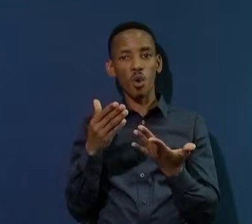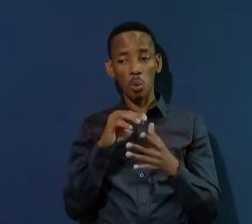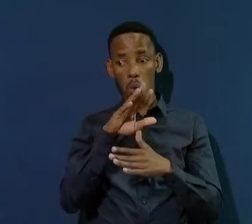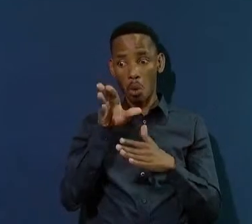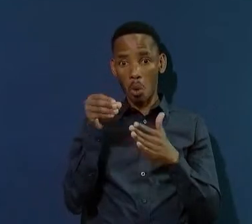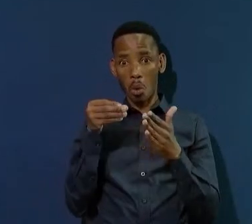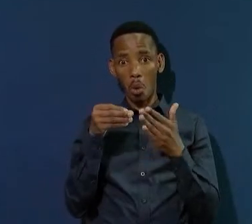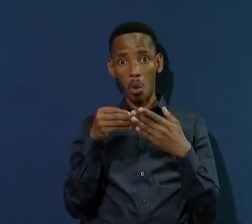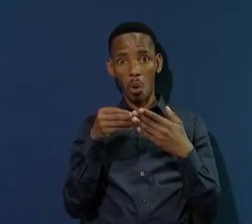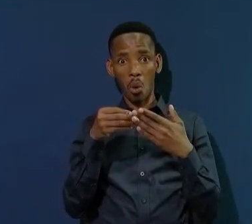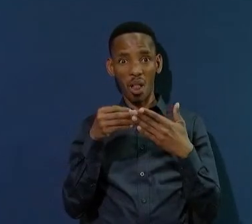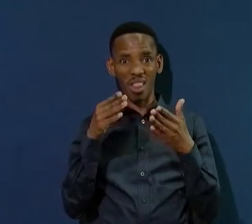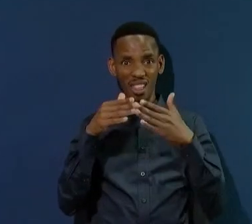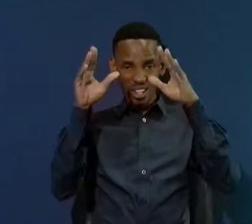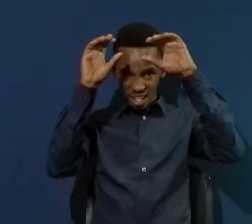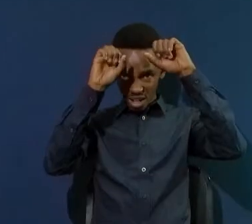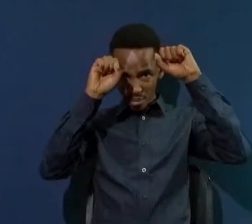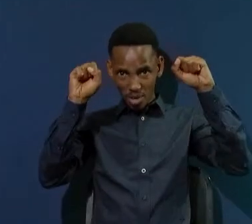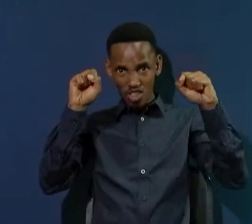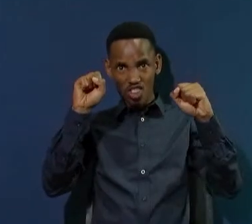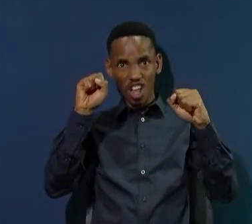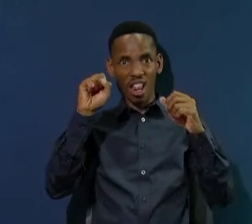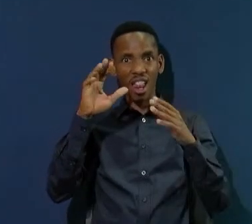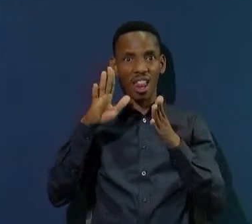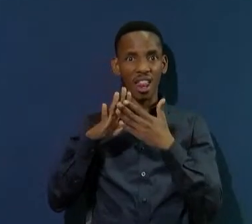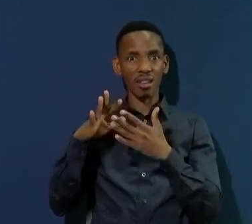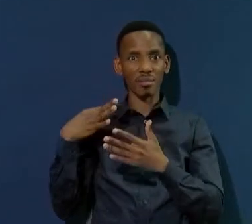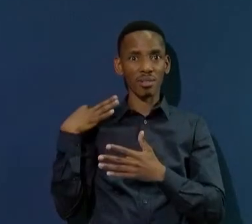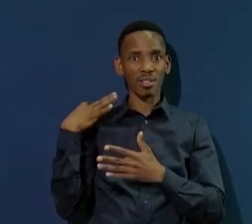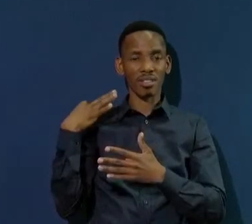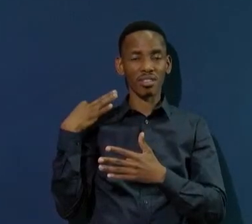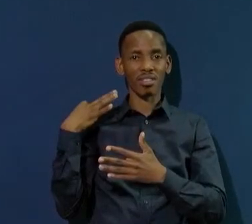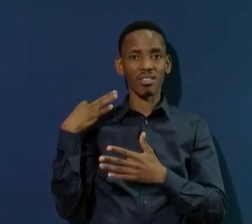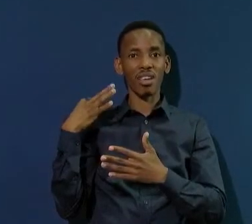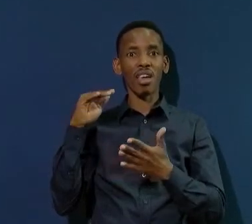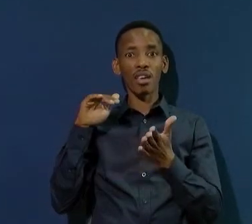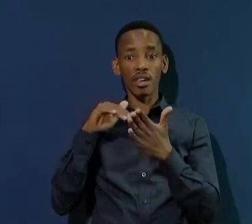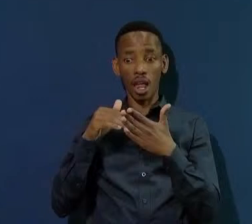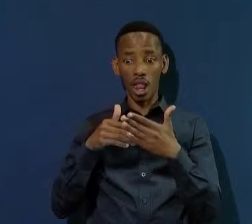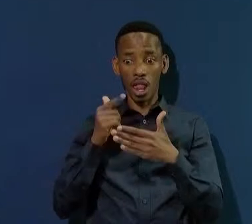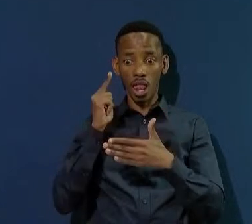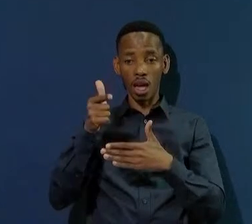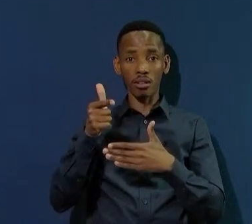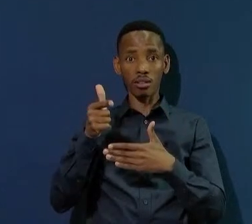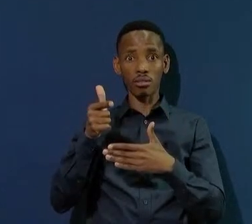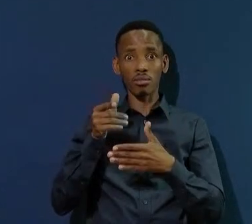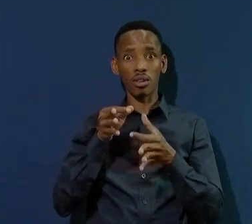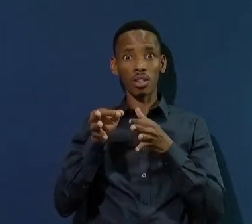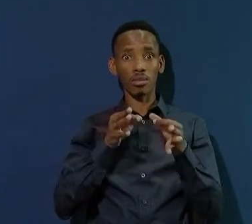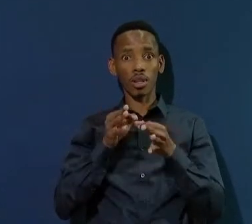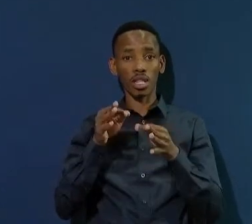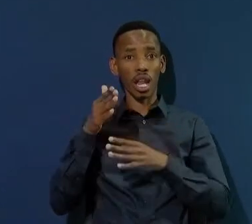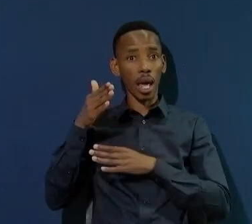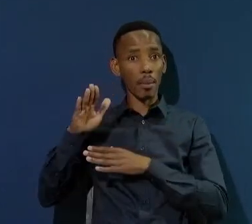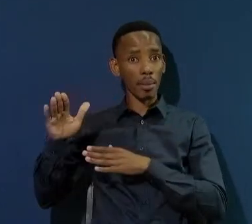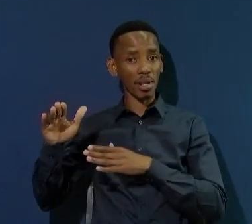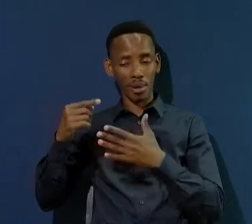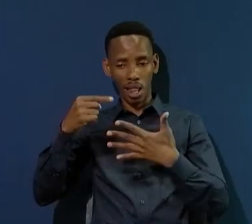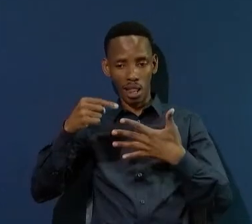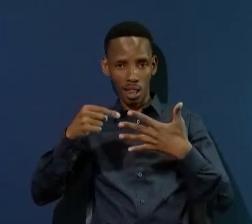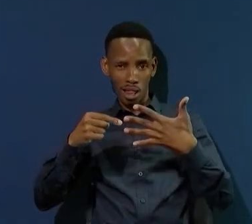tlhalosa the presidential candidates ba simolisa yone thulaganyo ya teng e re morago e be re tsena into the parliamentary as well as the